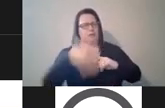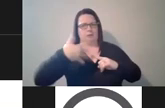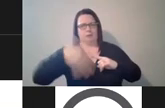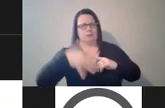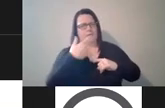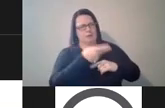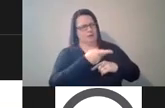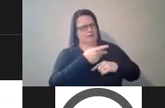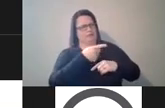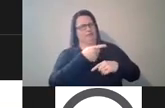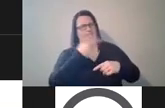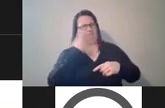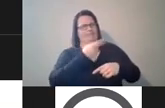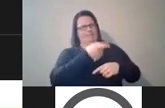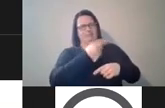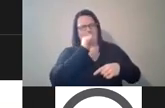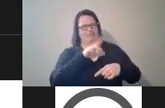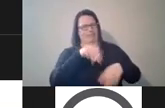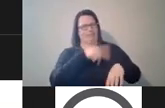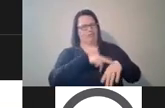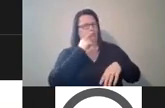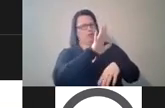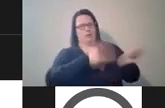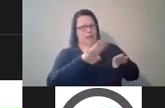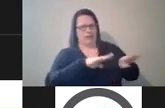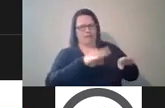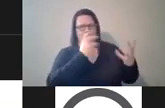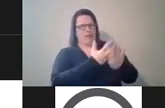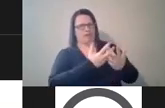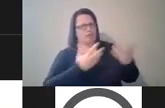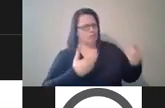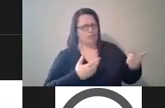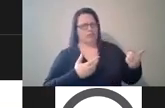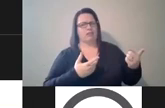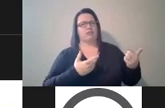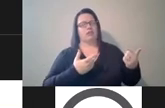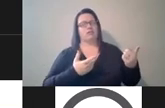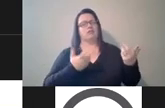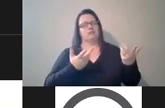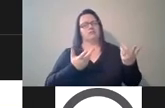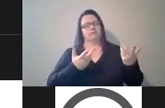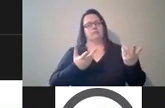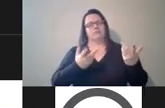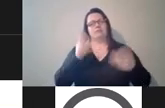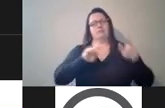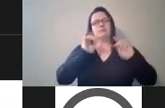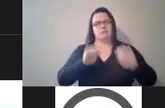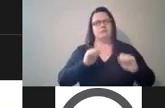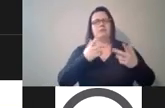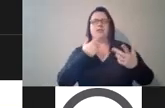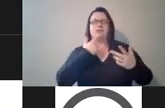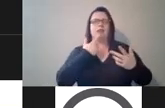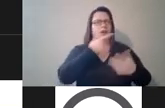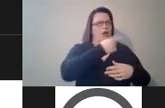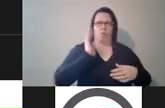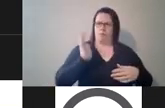could occur to someone that at some point folks' collateral sources could indicate, for example, that took great care and pride in